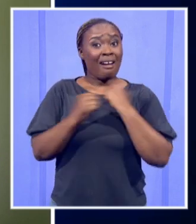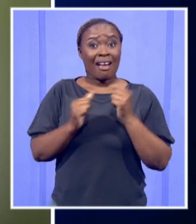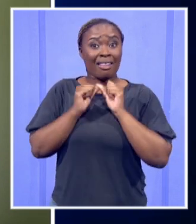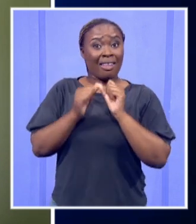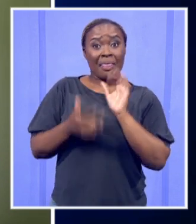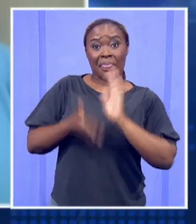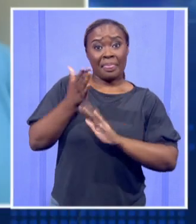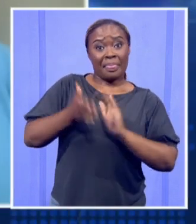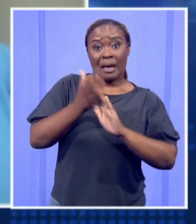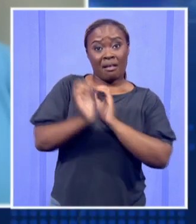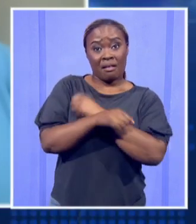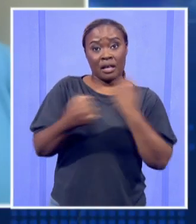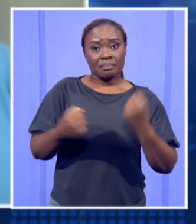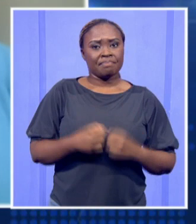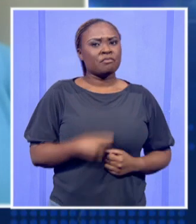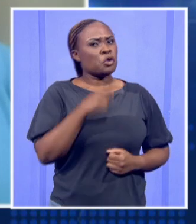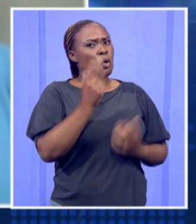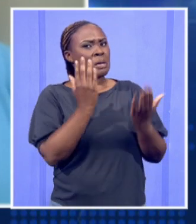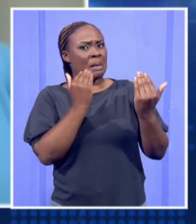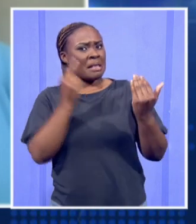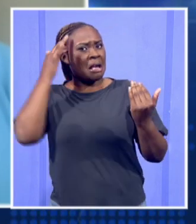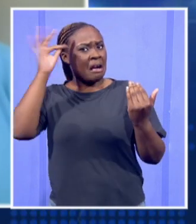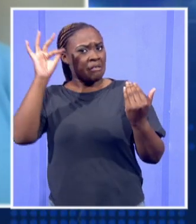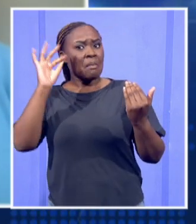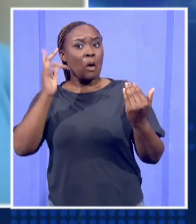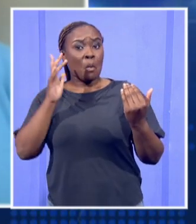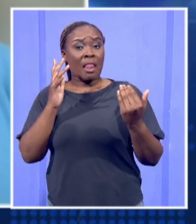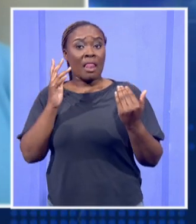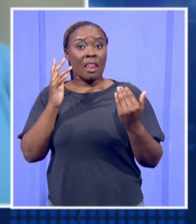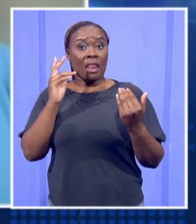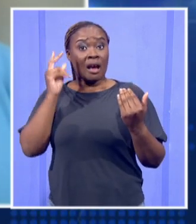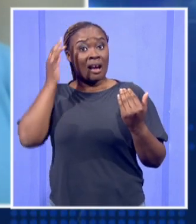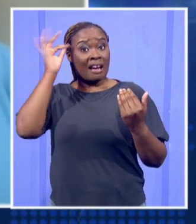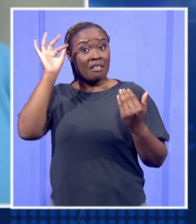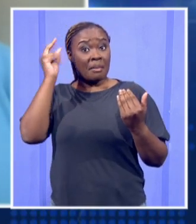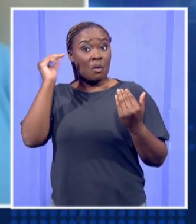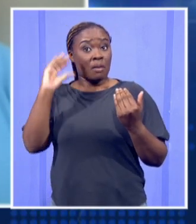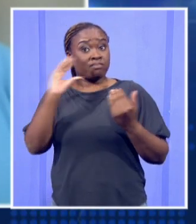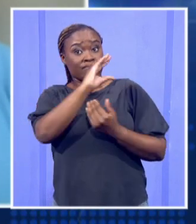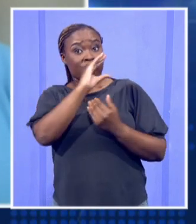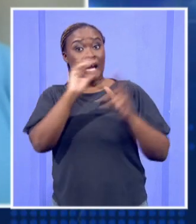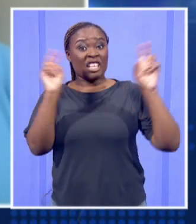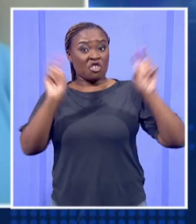Yeah. Are you expecting government to continue to rescue Eskom financially?